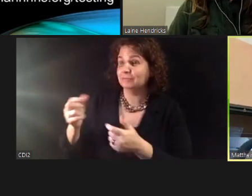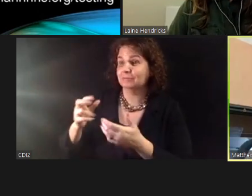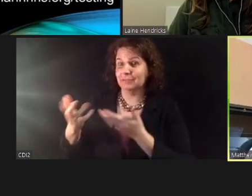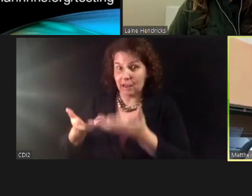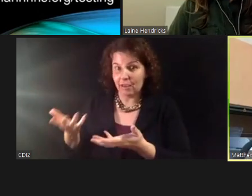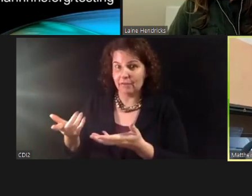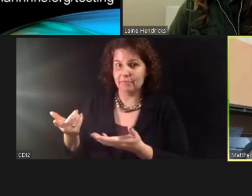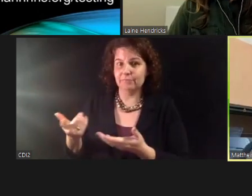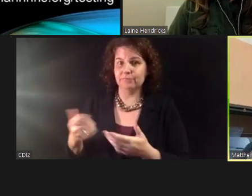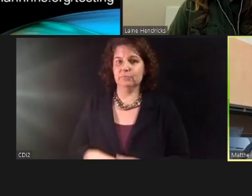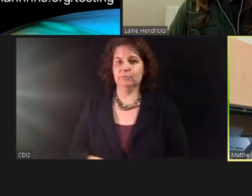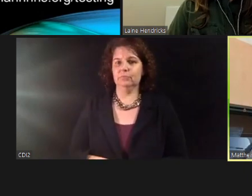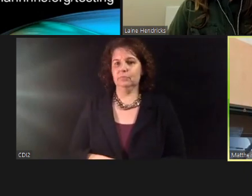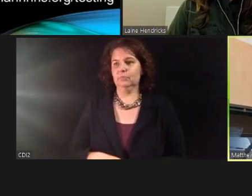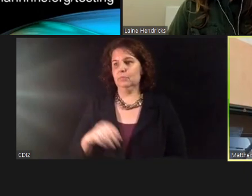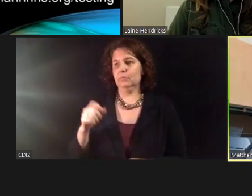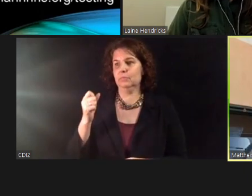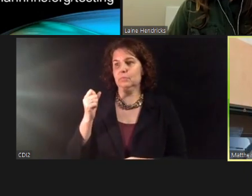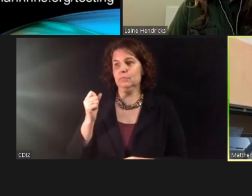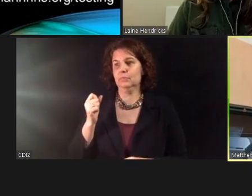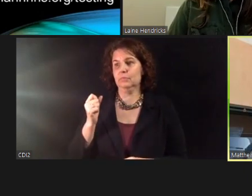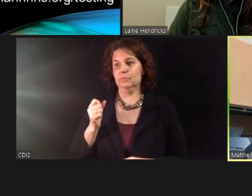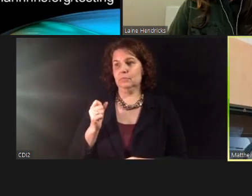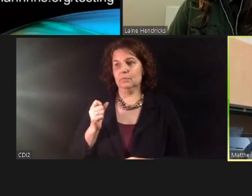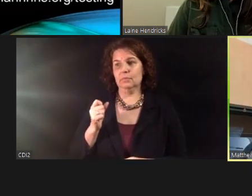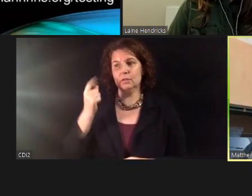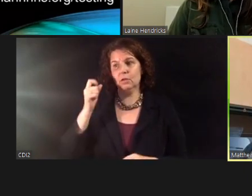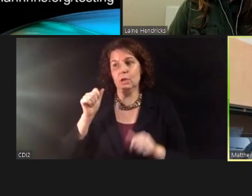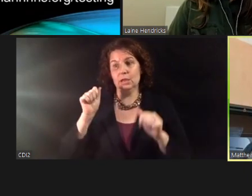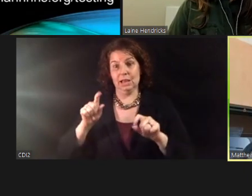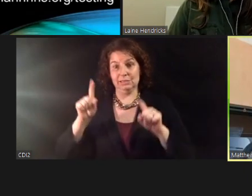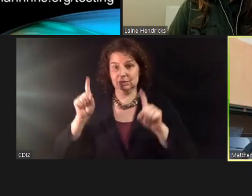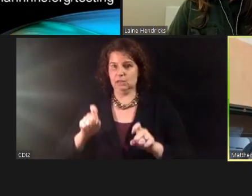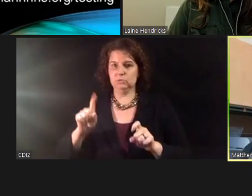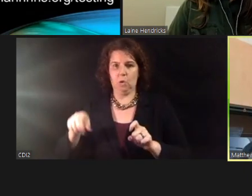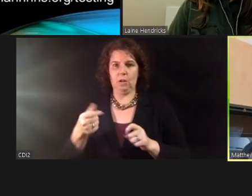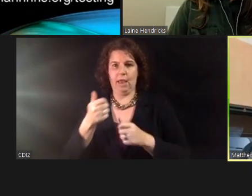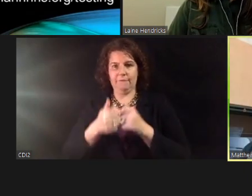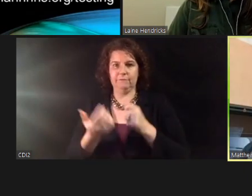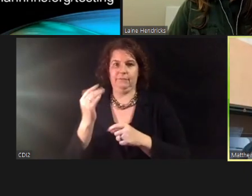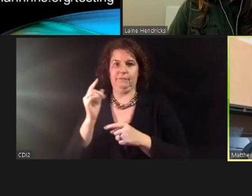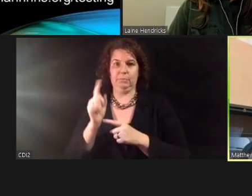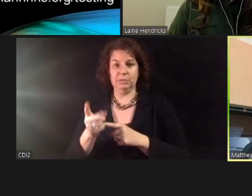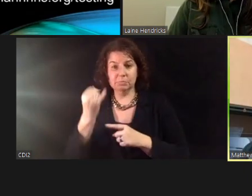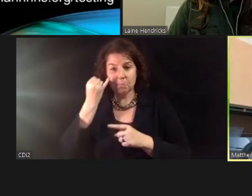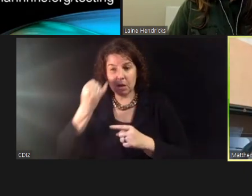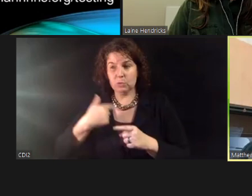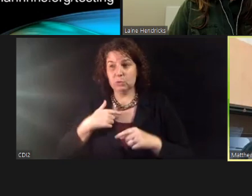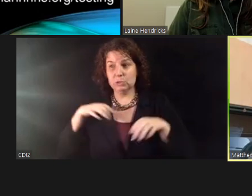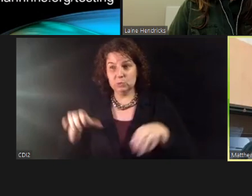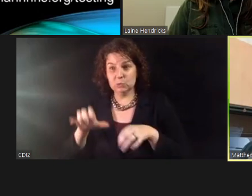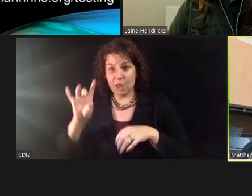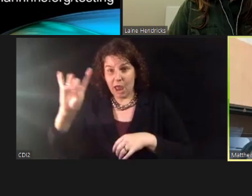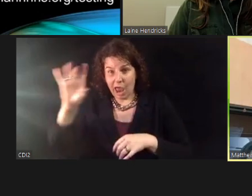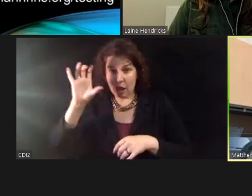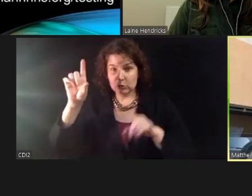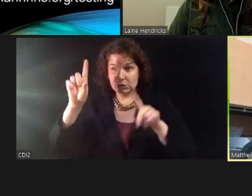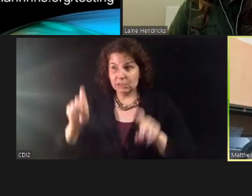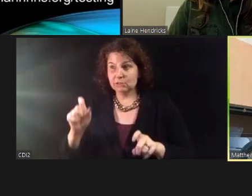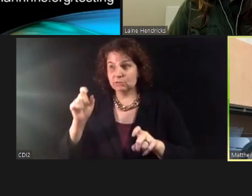per day in Marin County using the PCR test. And those rapid tests where you can only do one at a